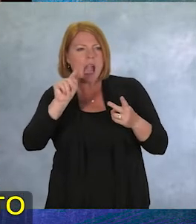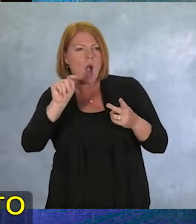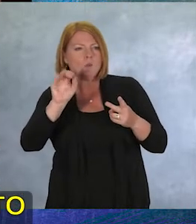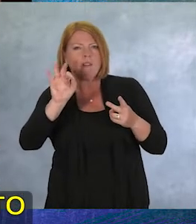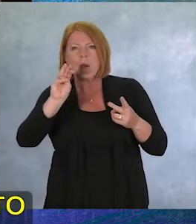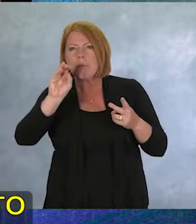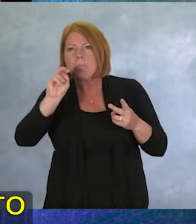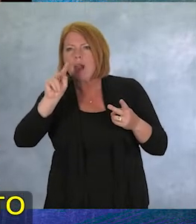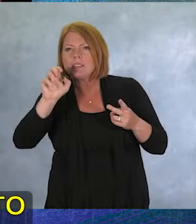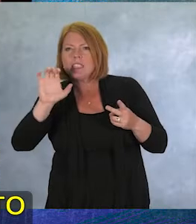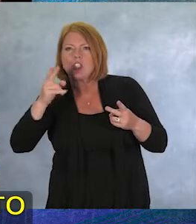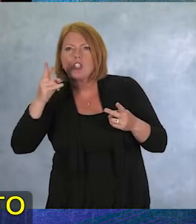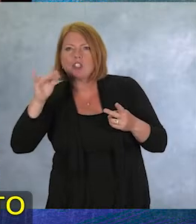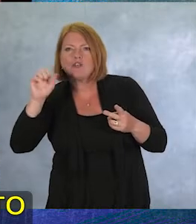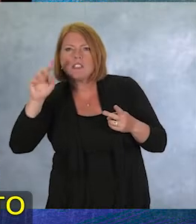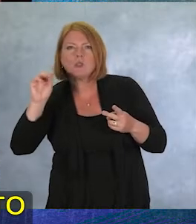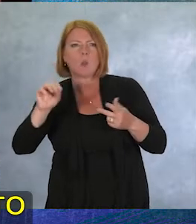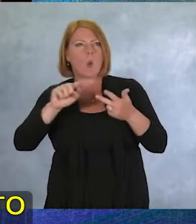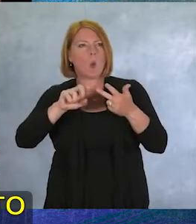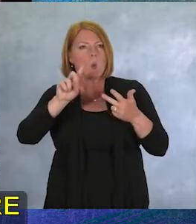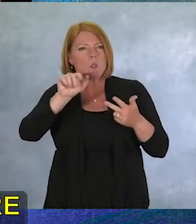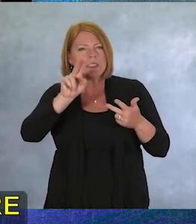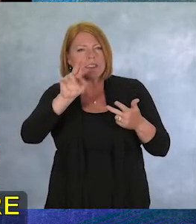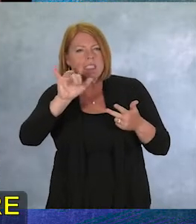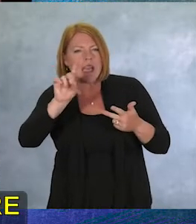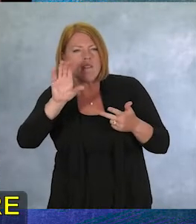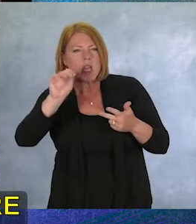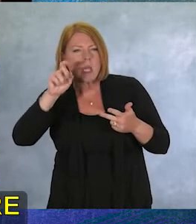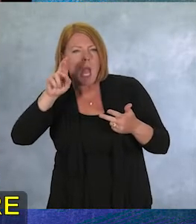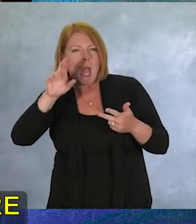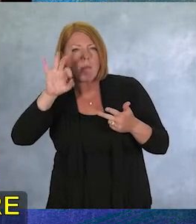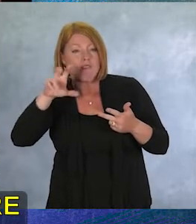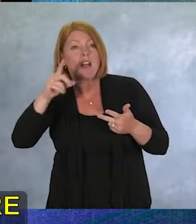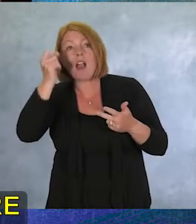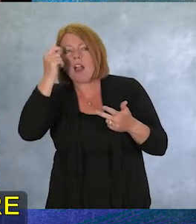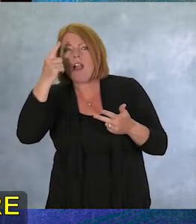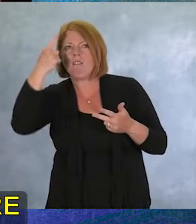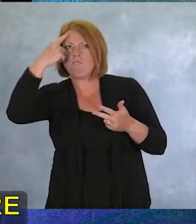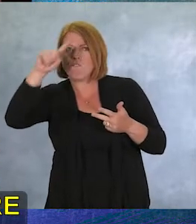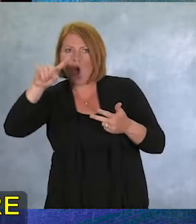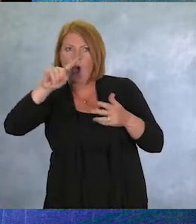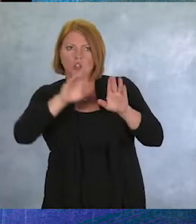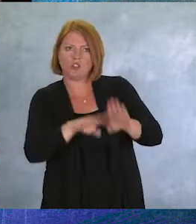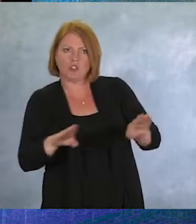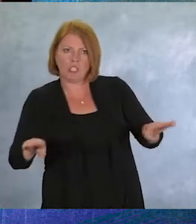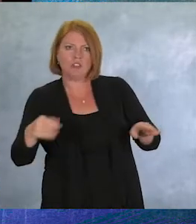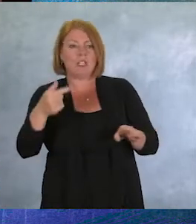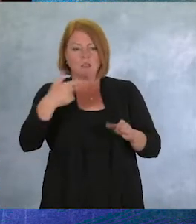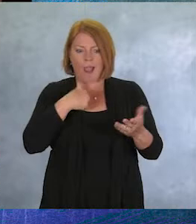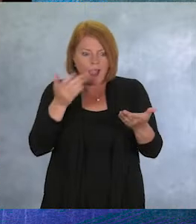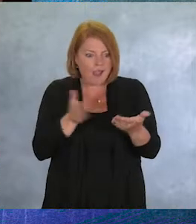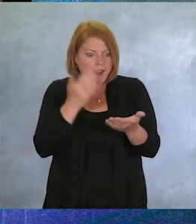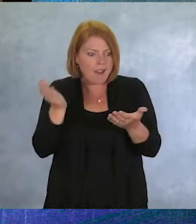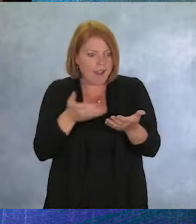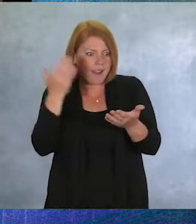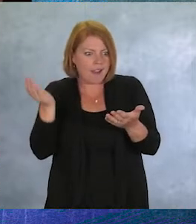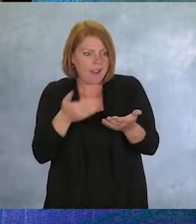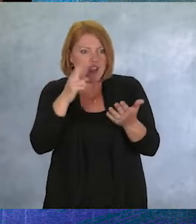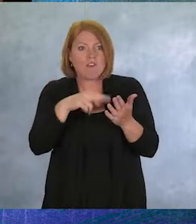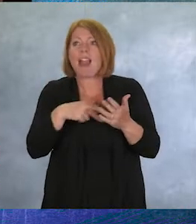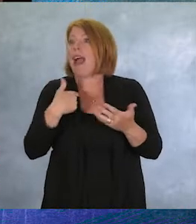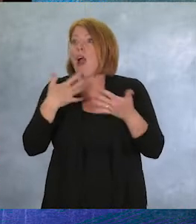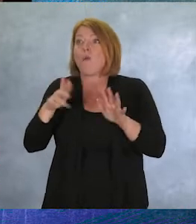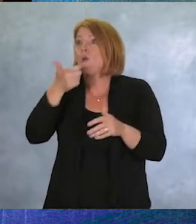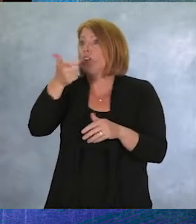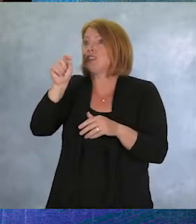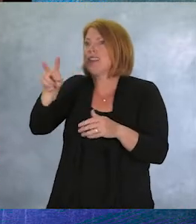Monte Cristo and David Copperfield and all of these novels, but they were children's versions. And I would just sit in my room all day. I didn't want to